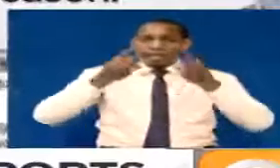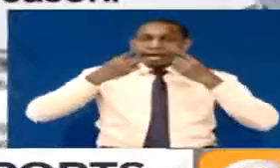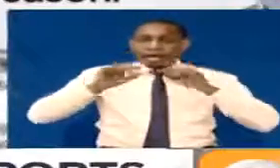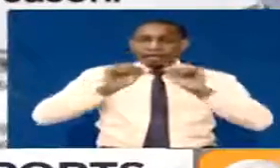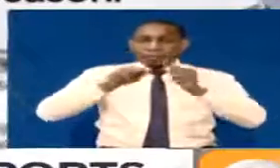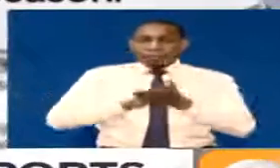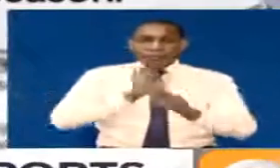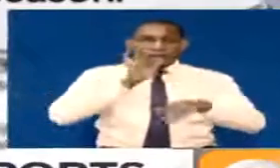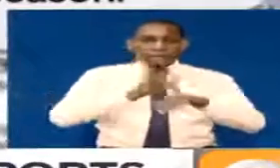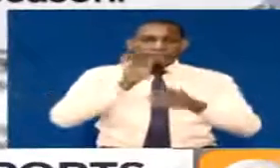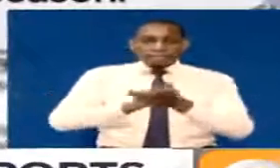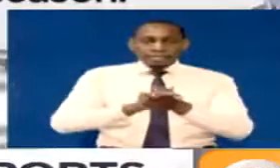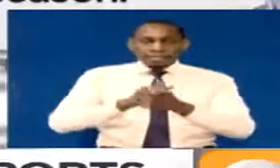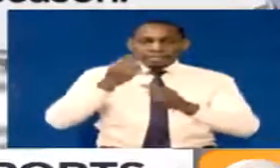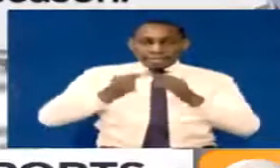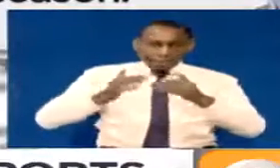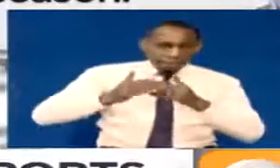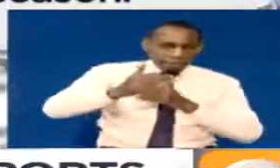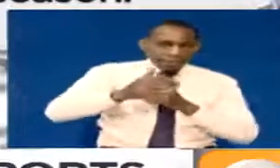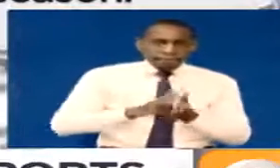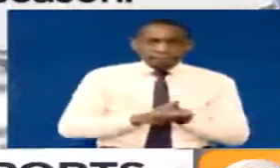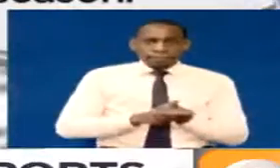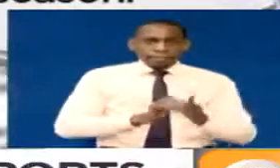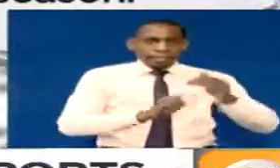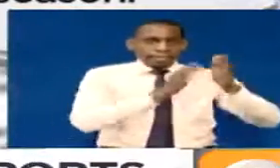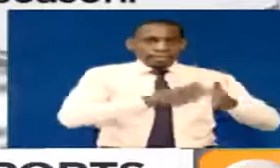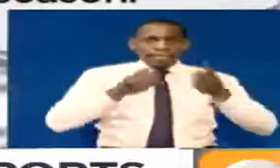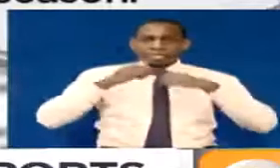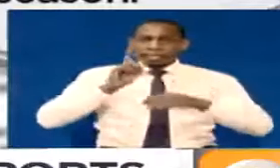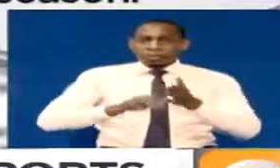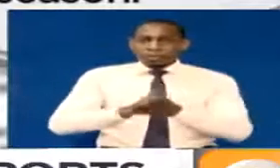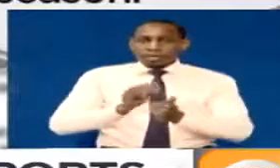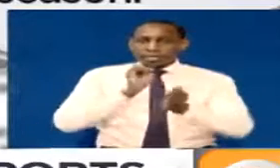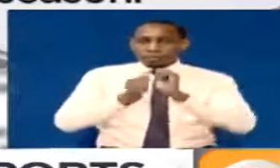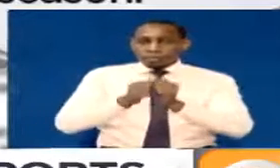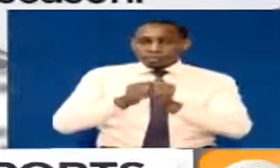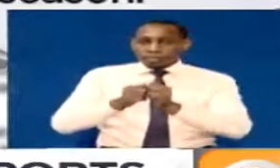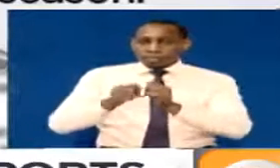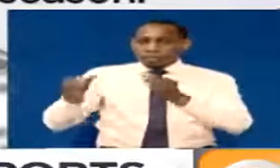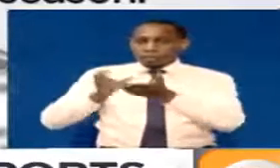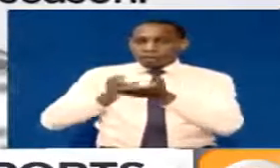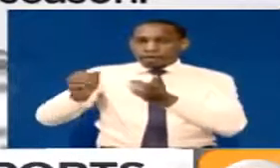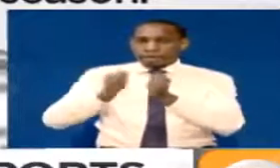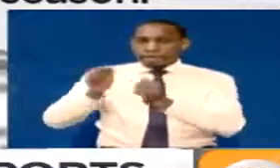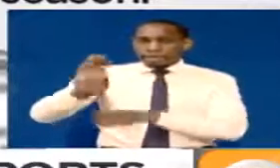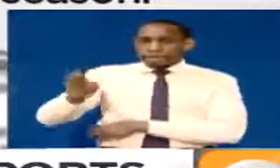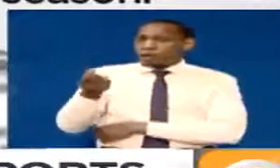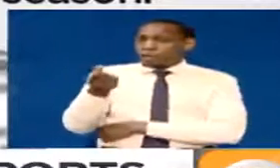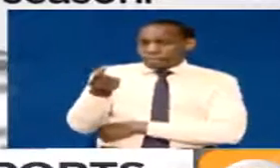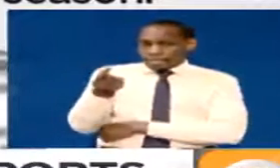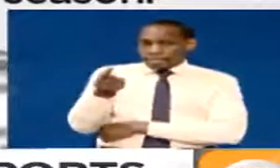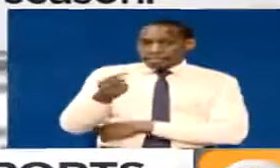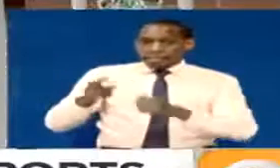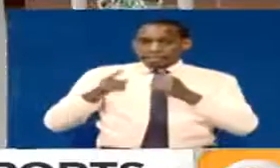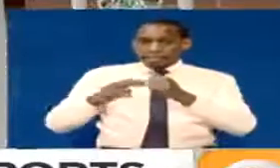could disrupt the rest of the season. Now, Yatani also announced that the sports docket had been allocated 15 billion Kenya shillings,